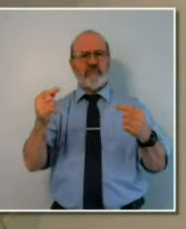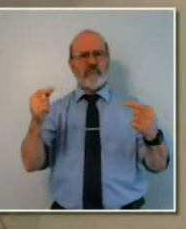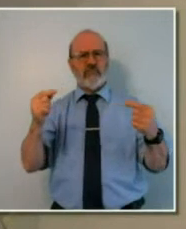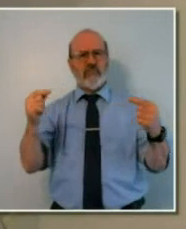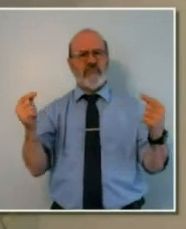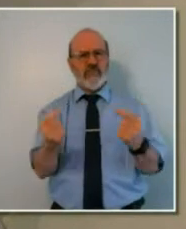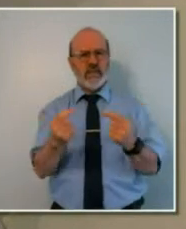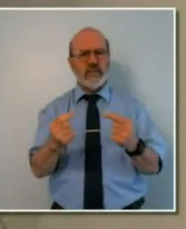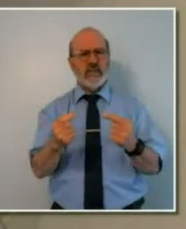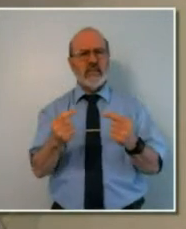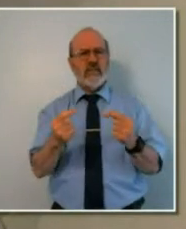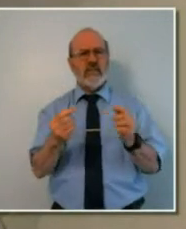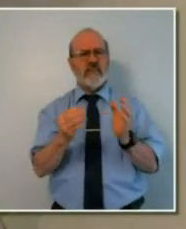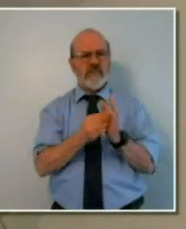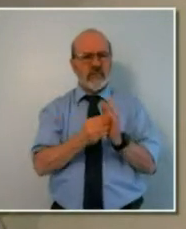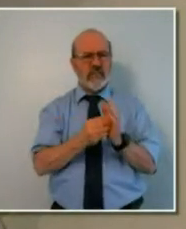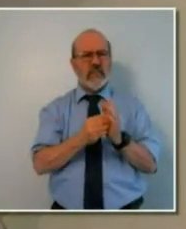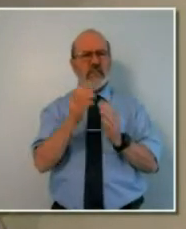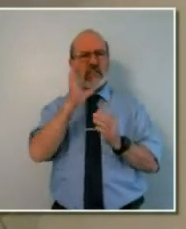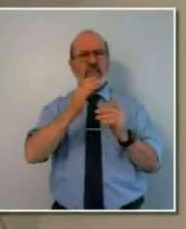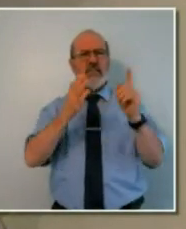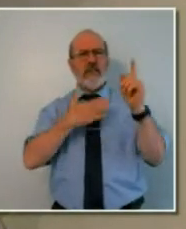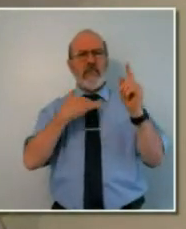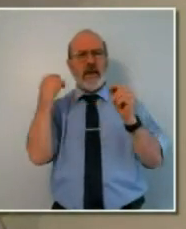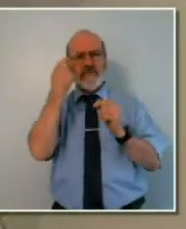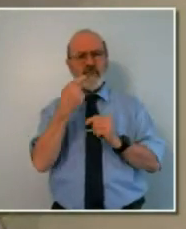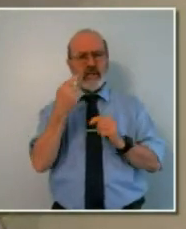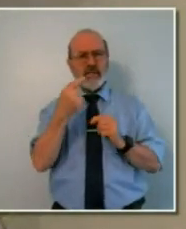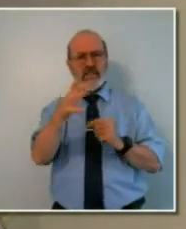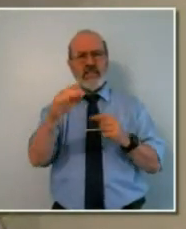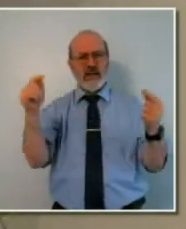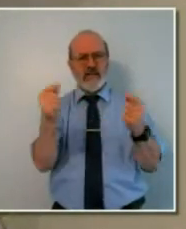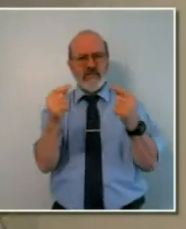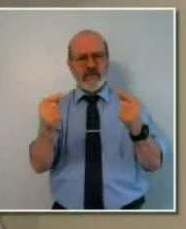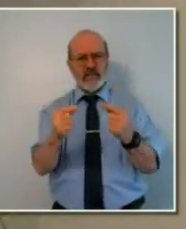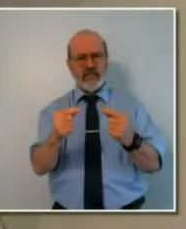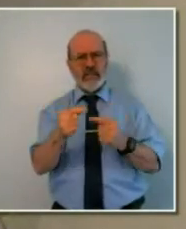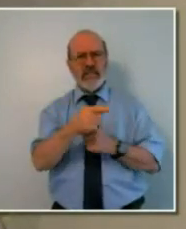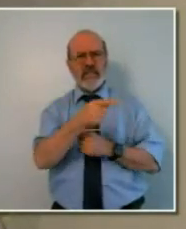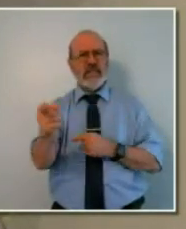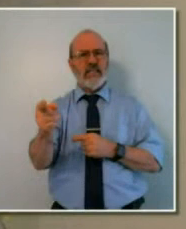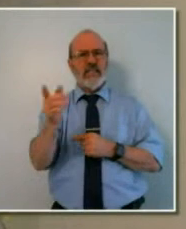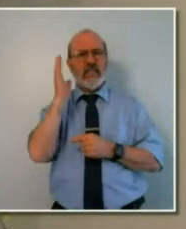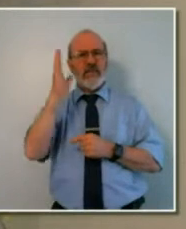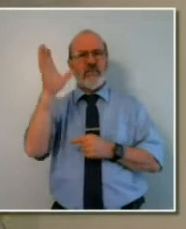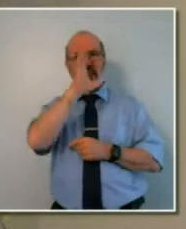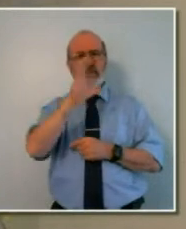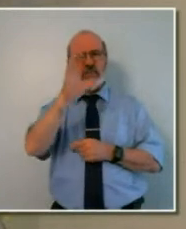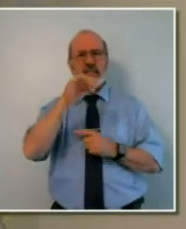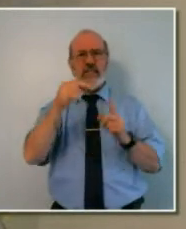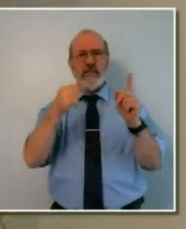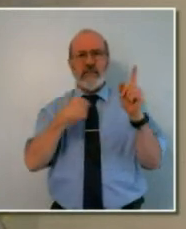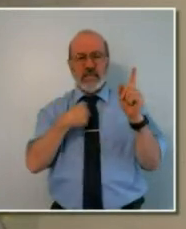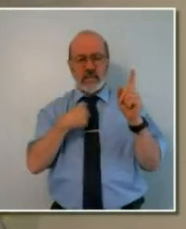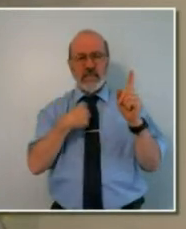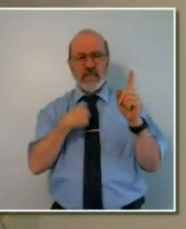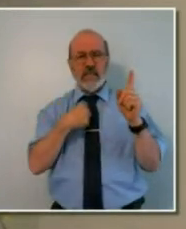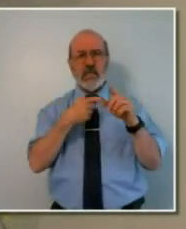and seek my face. In their affliction, they will seek me